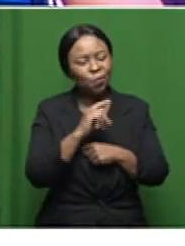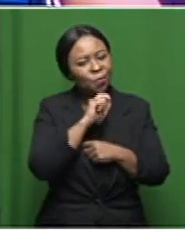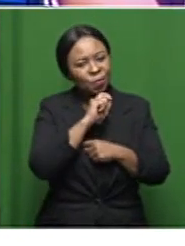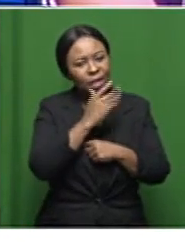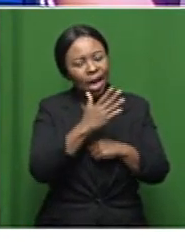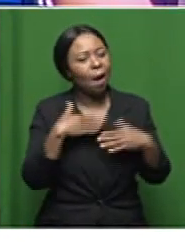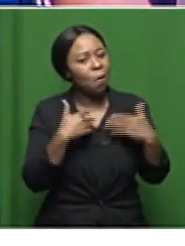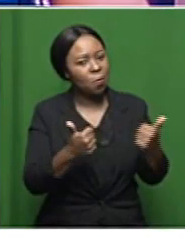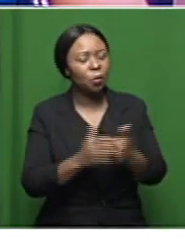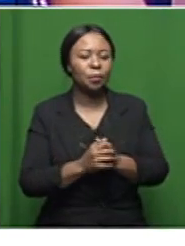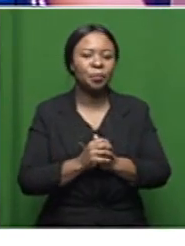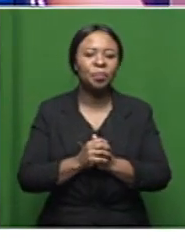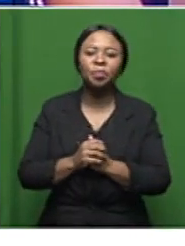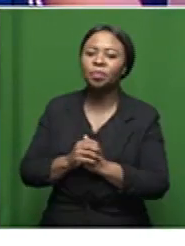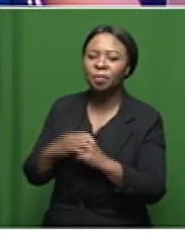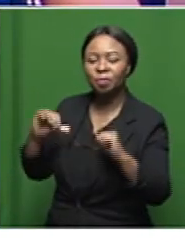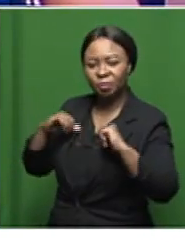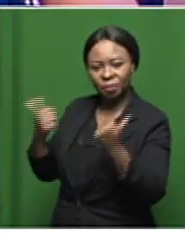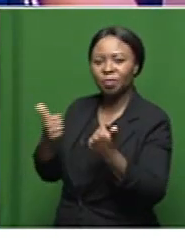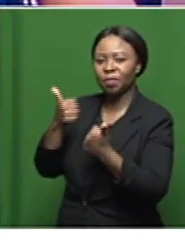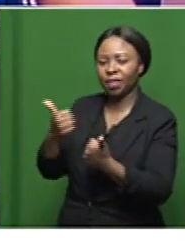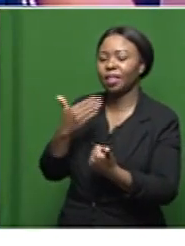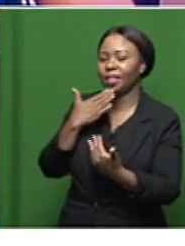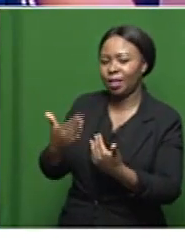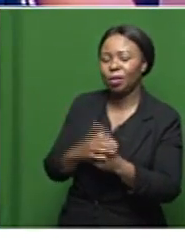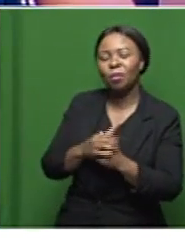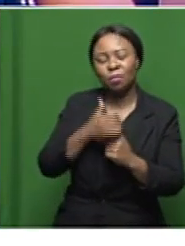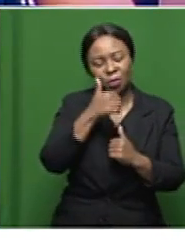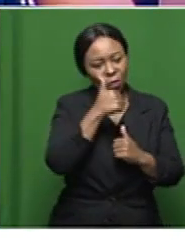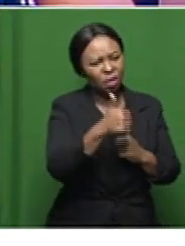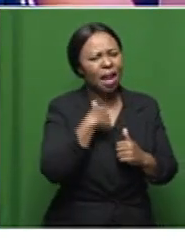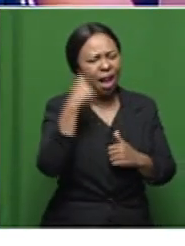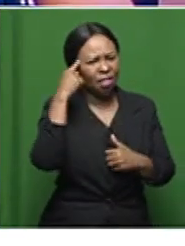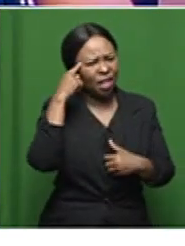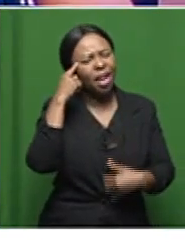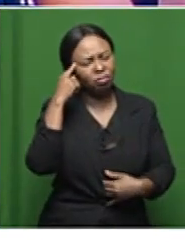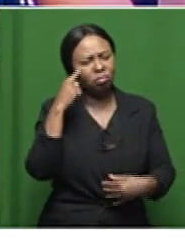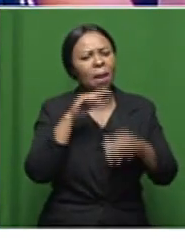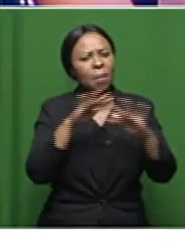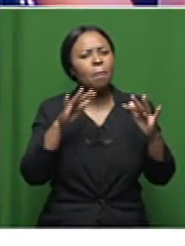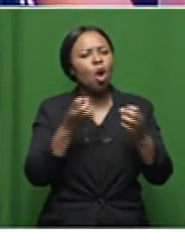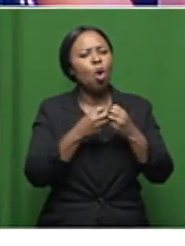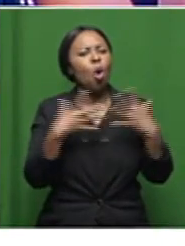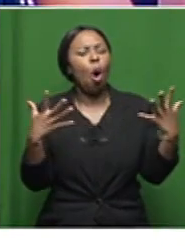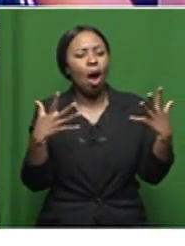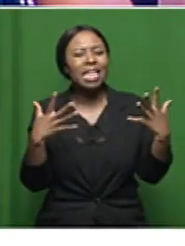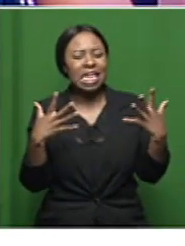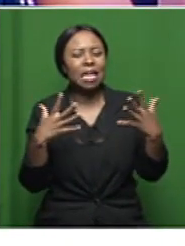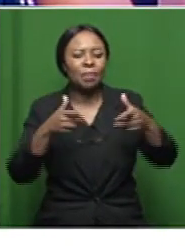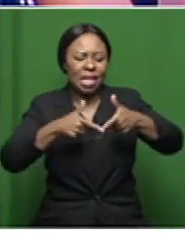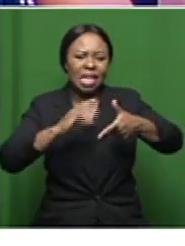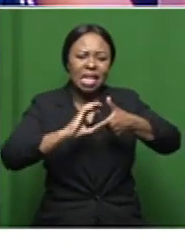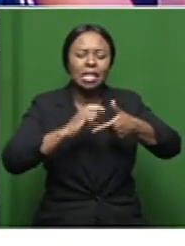you today? I'm well, thank you, Dr. Mtembeni. How are you? Good. I think a a lot of people like having this, cervical